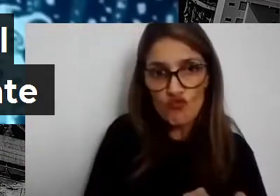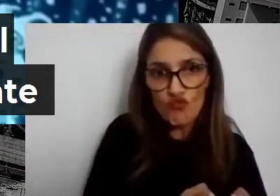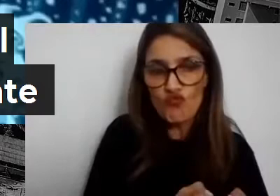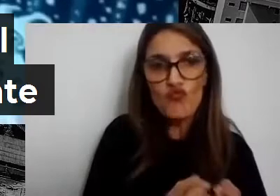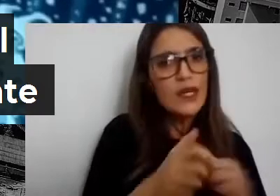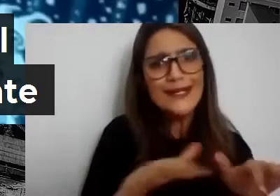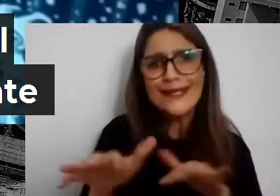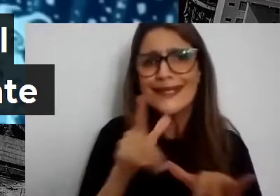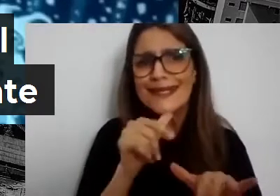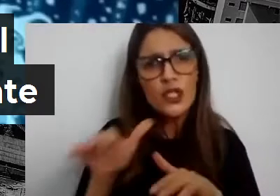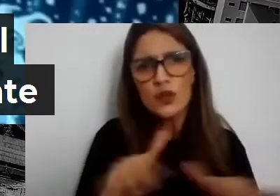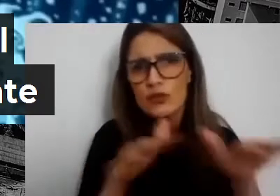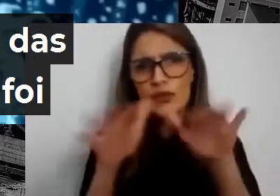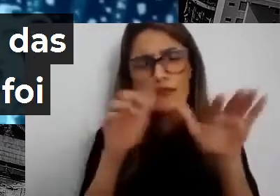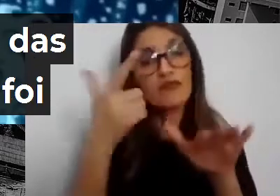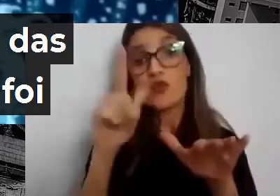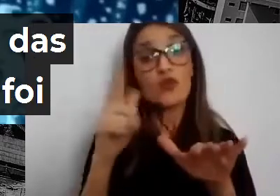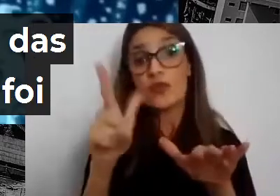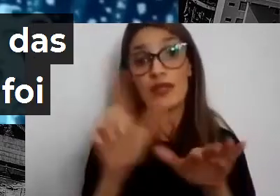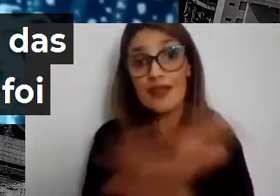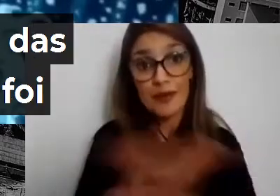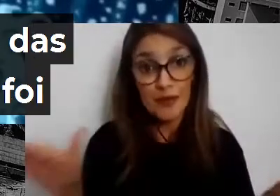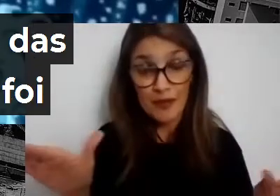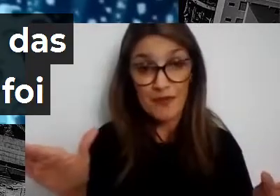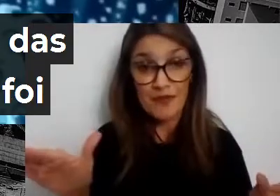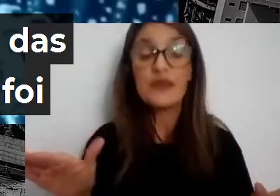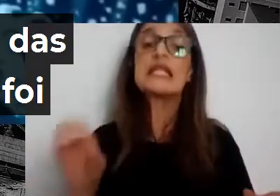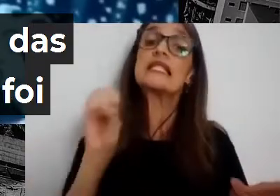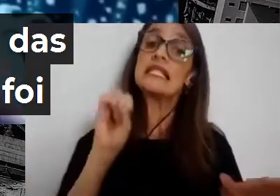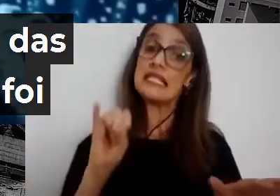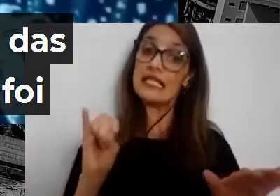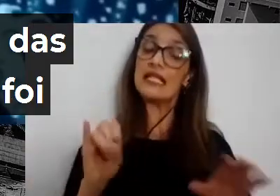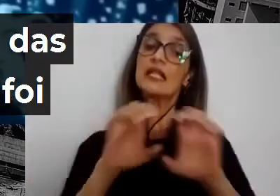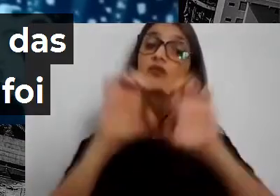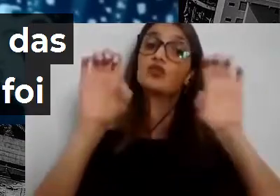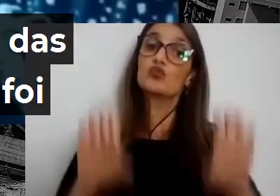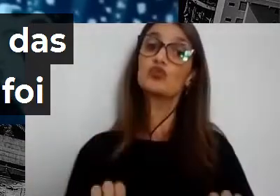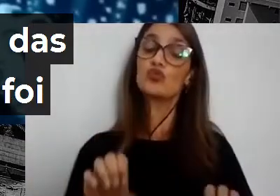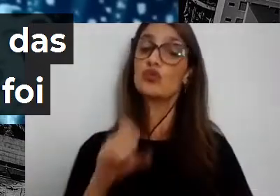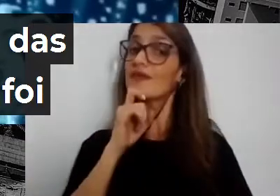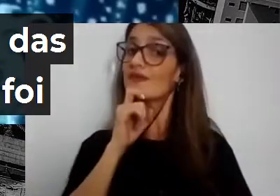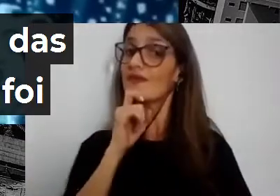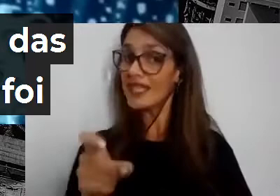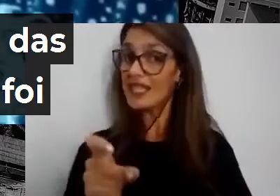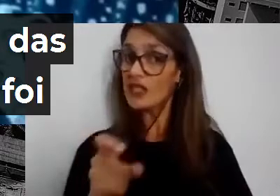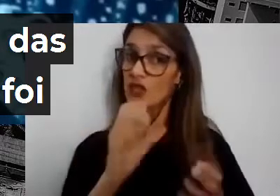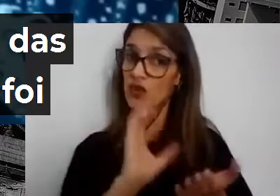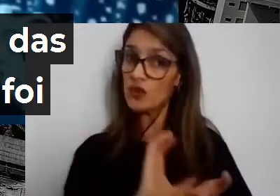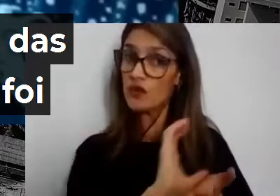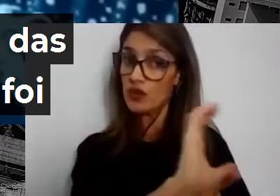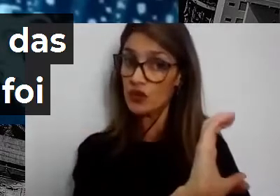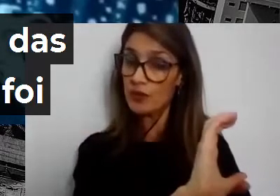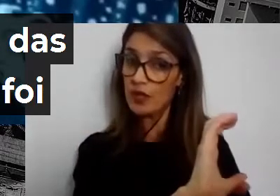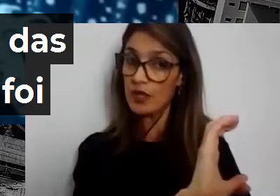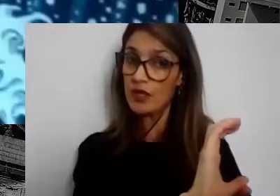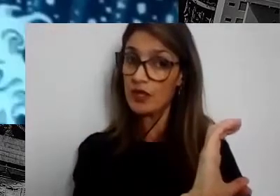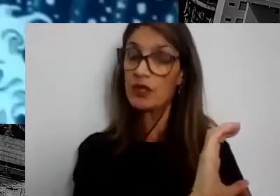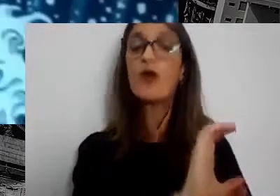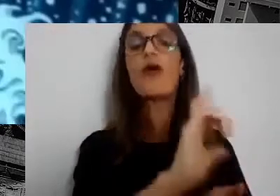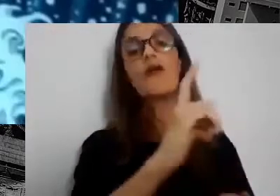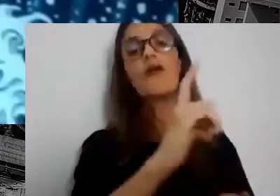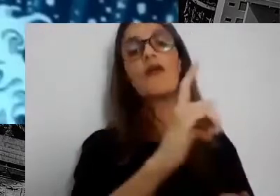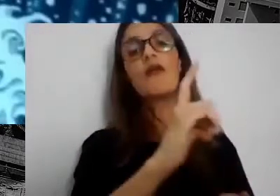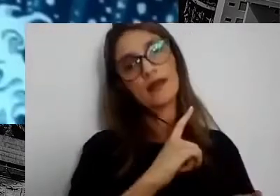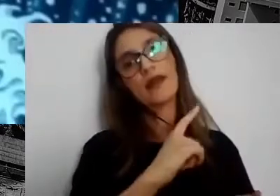what you may simultaneously get from that investment is flood management benefit. But that same wetland that is